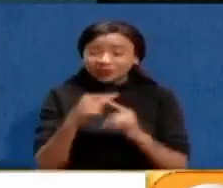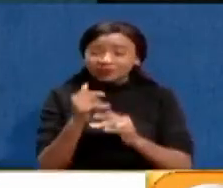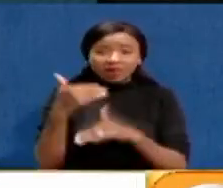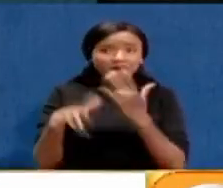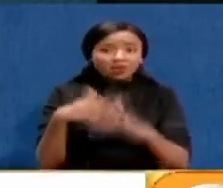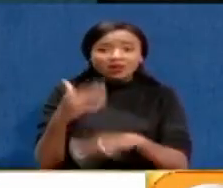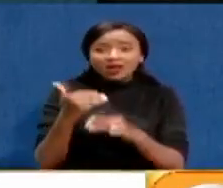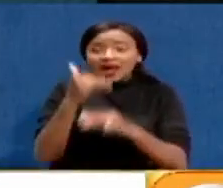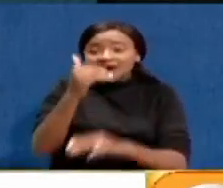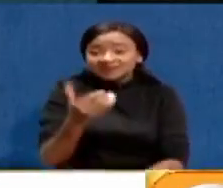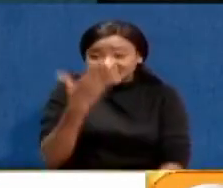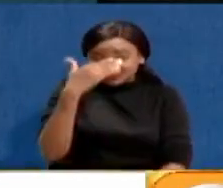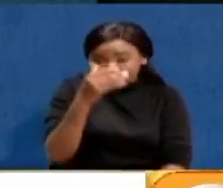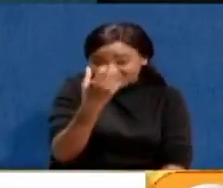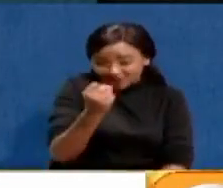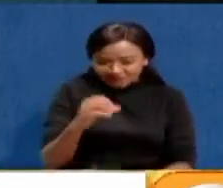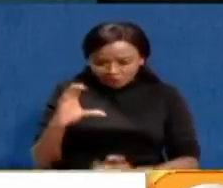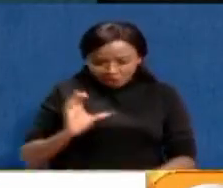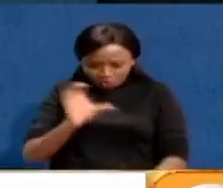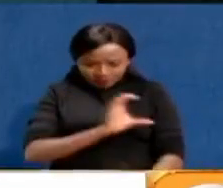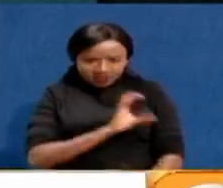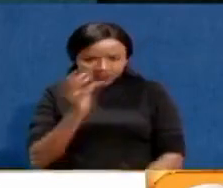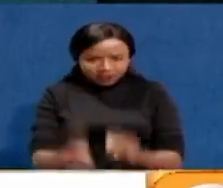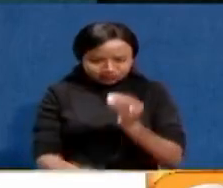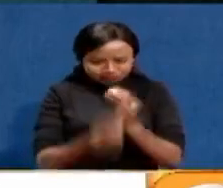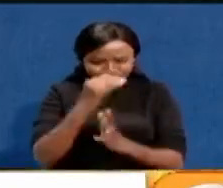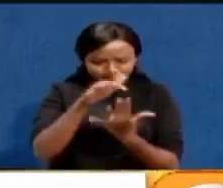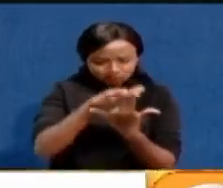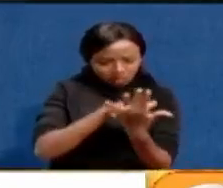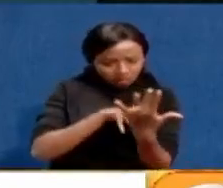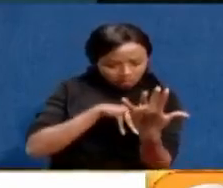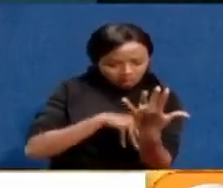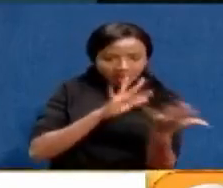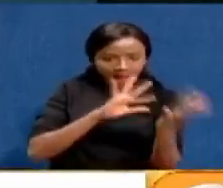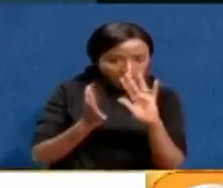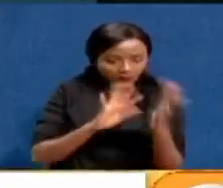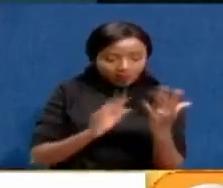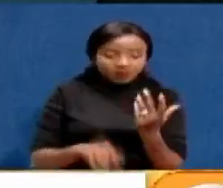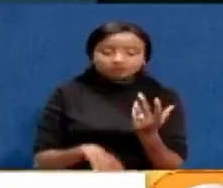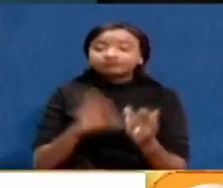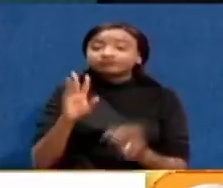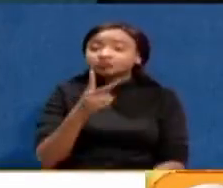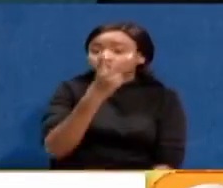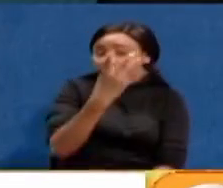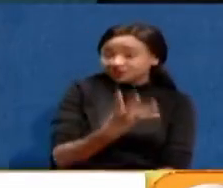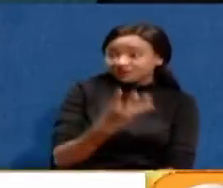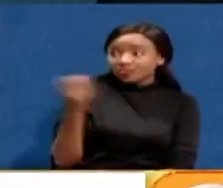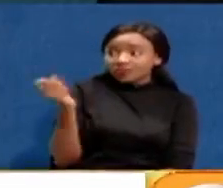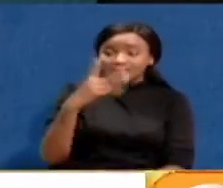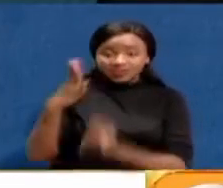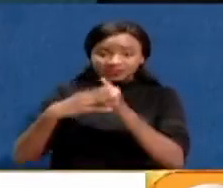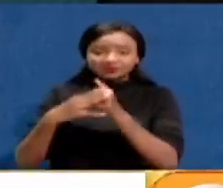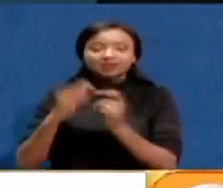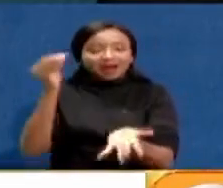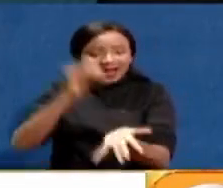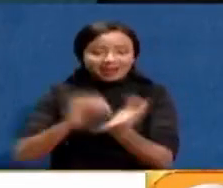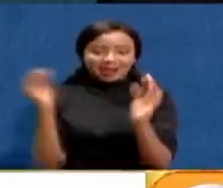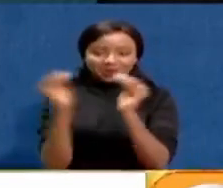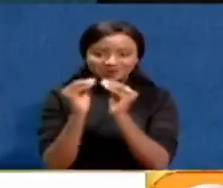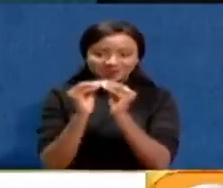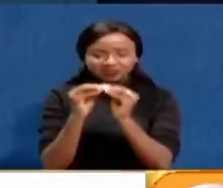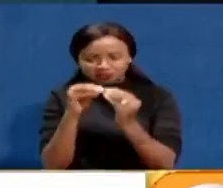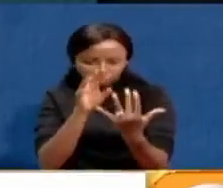days later, the committee met and developed terms of reference. On the 24th of September, the committee is said to have met again,